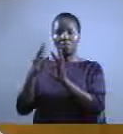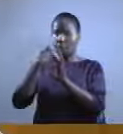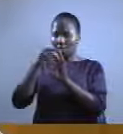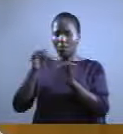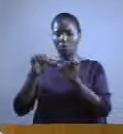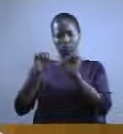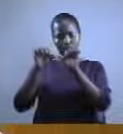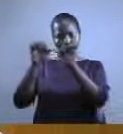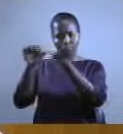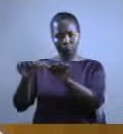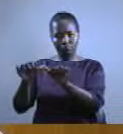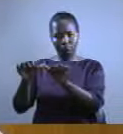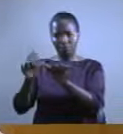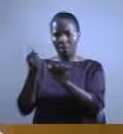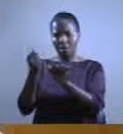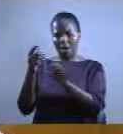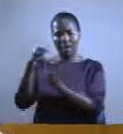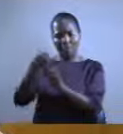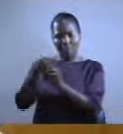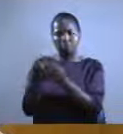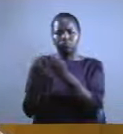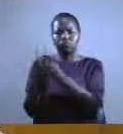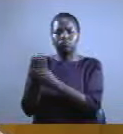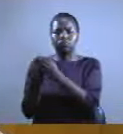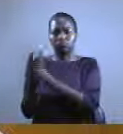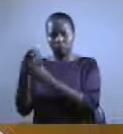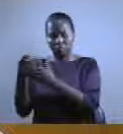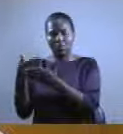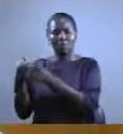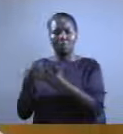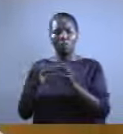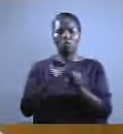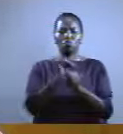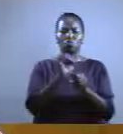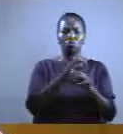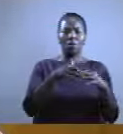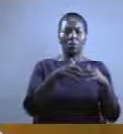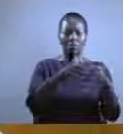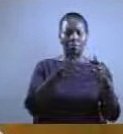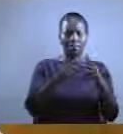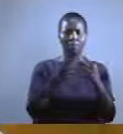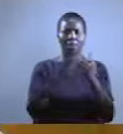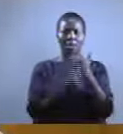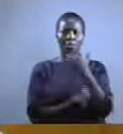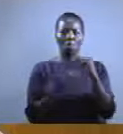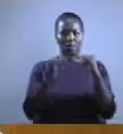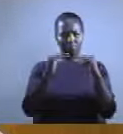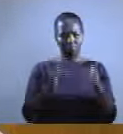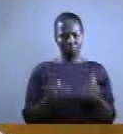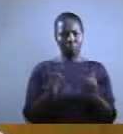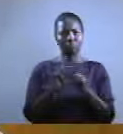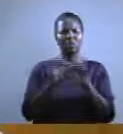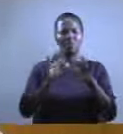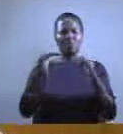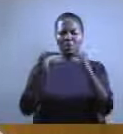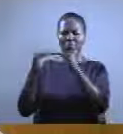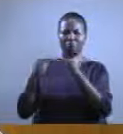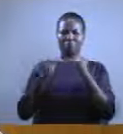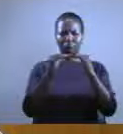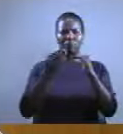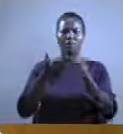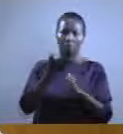and inclusive growth, to create jobs, eliminate poverty and inequalities.